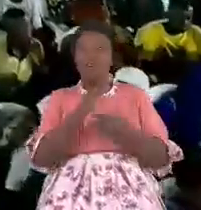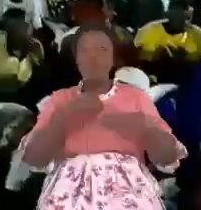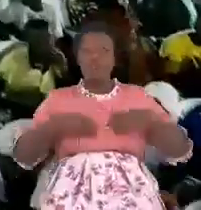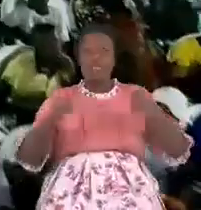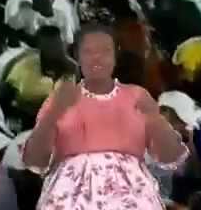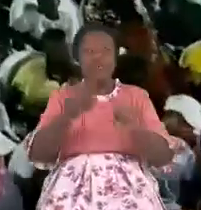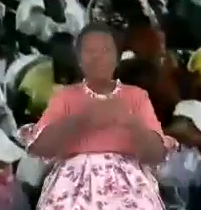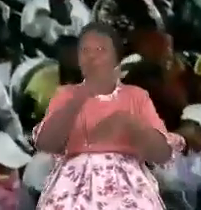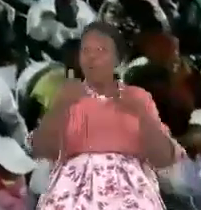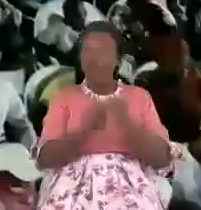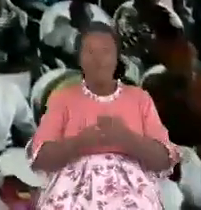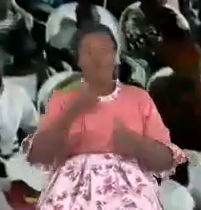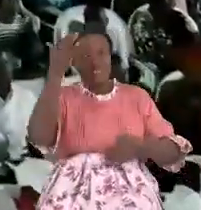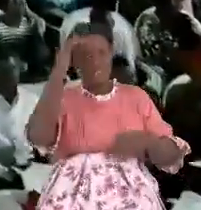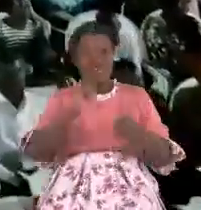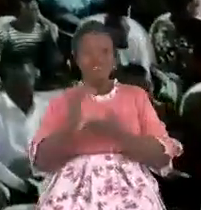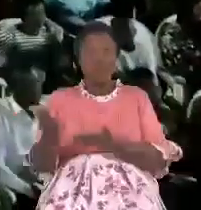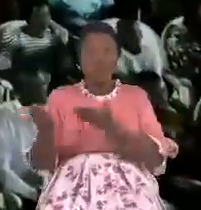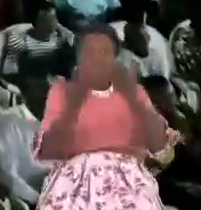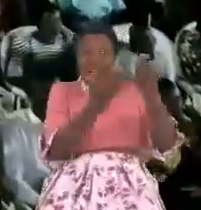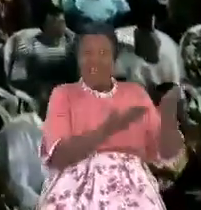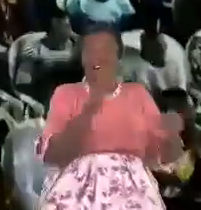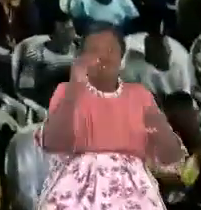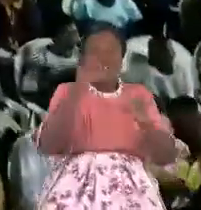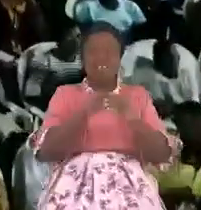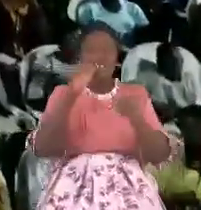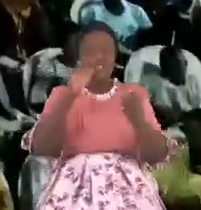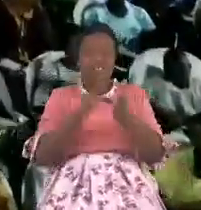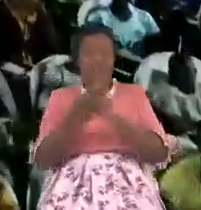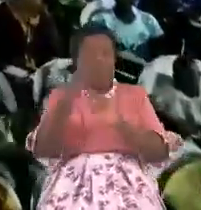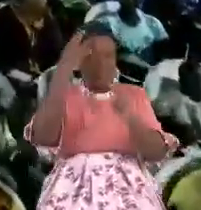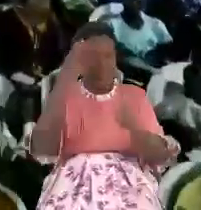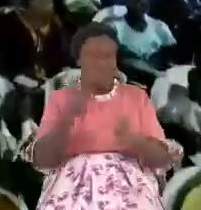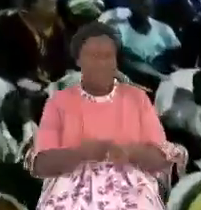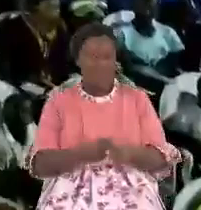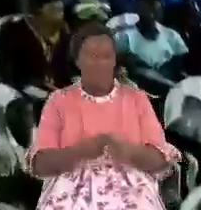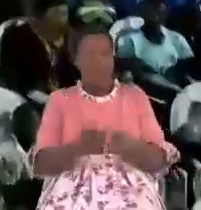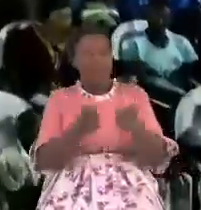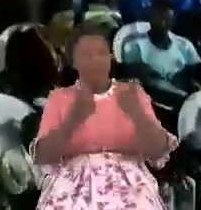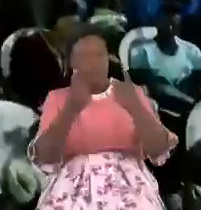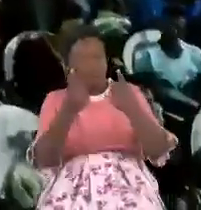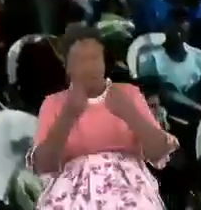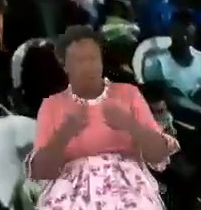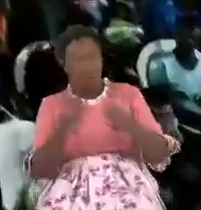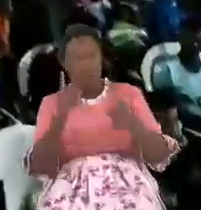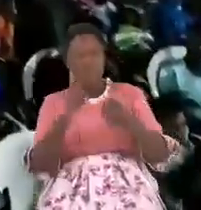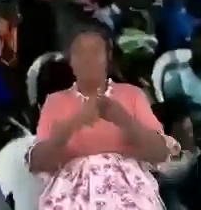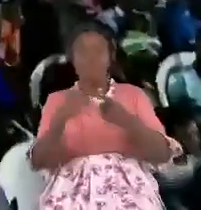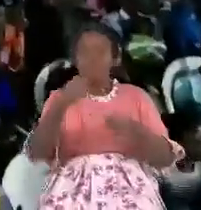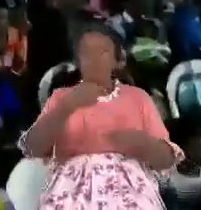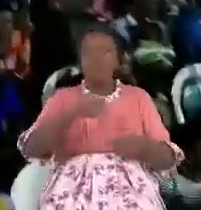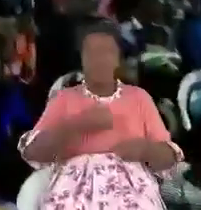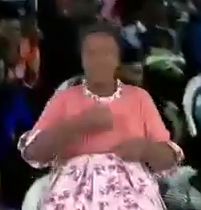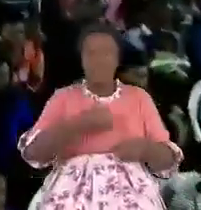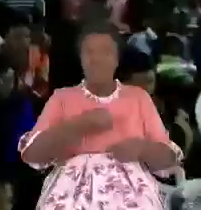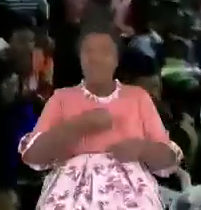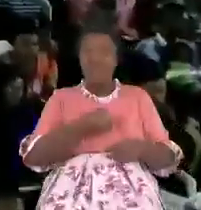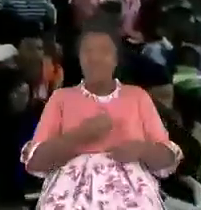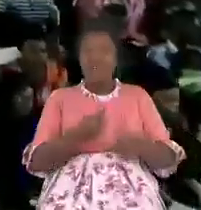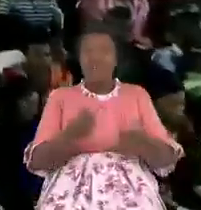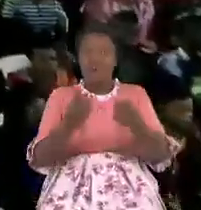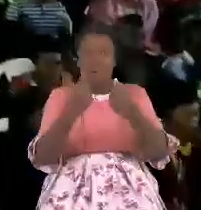you carry in jesus name come unto me come by